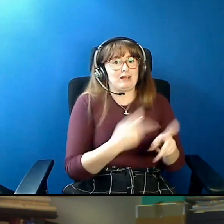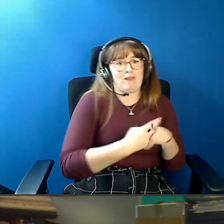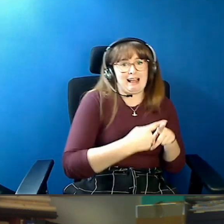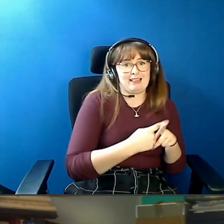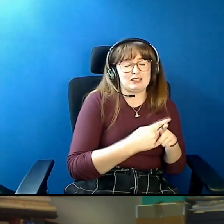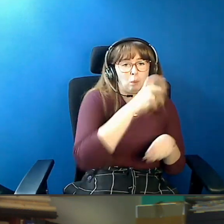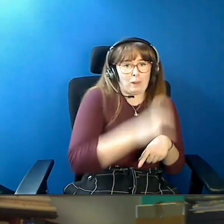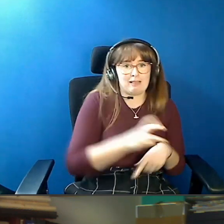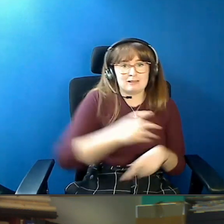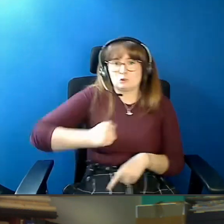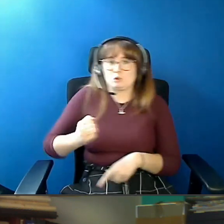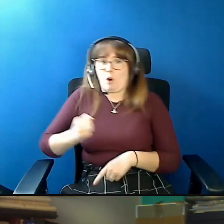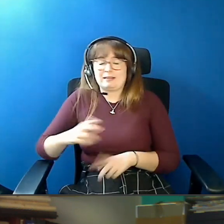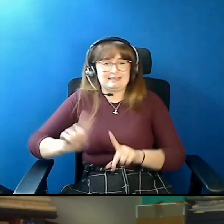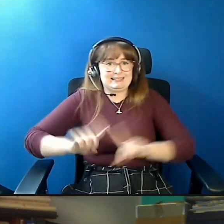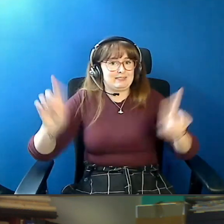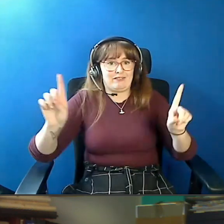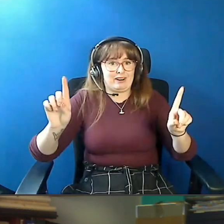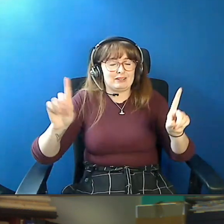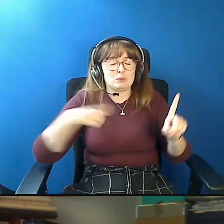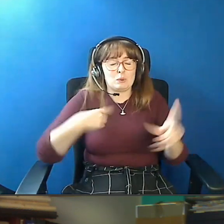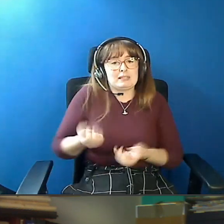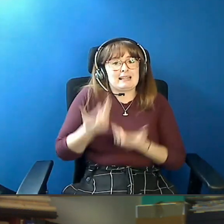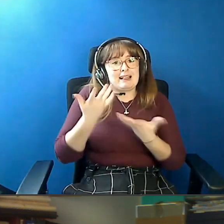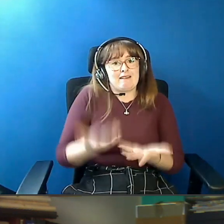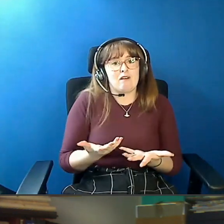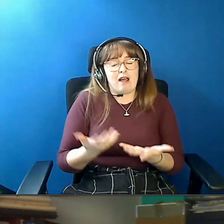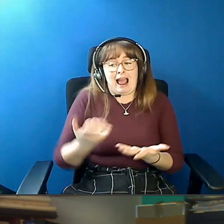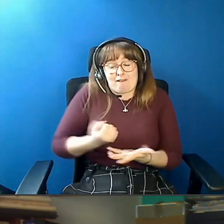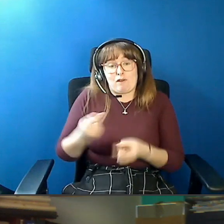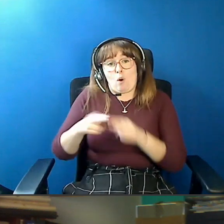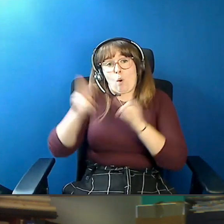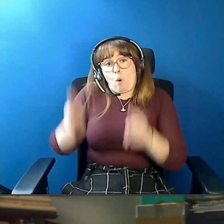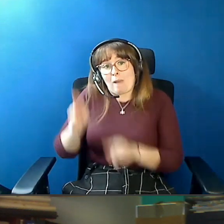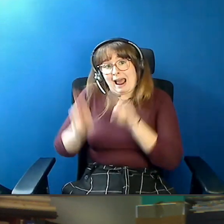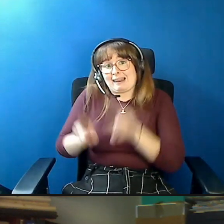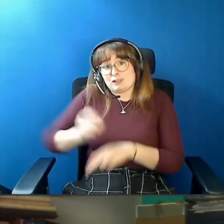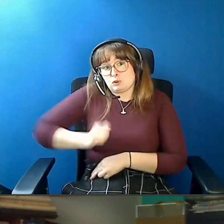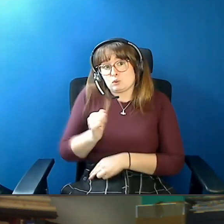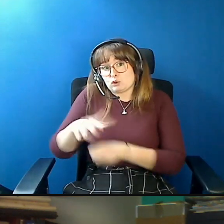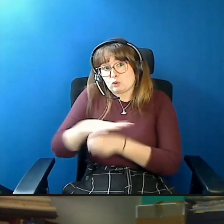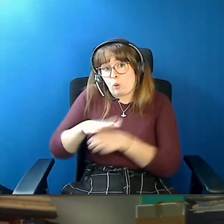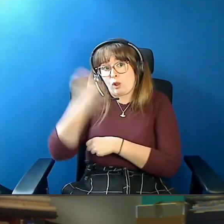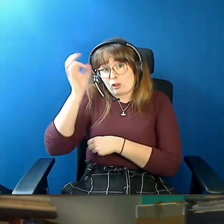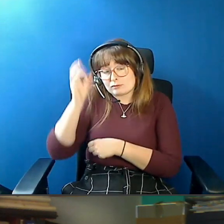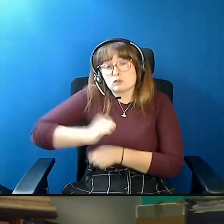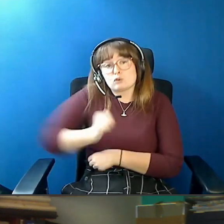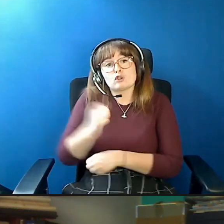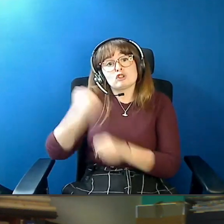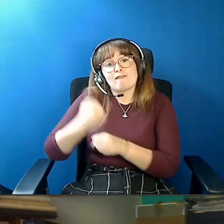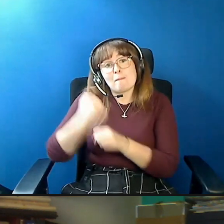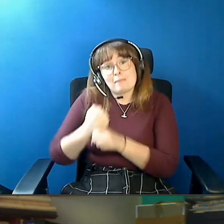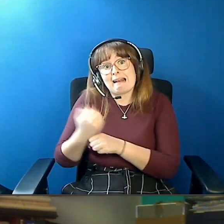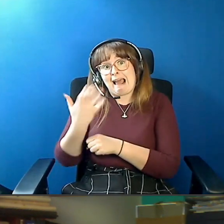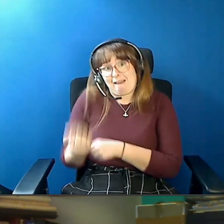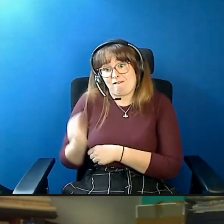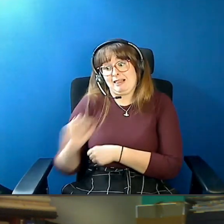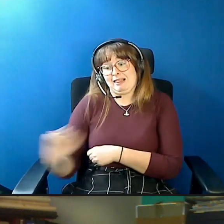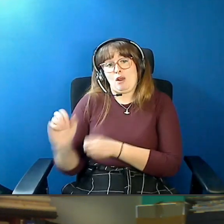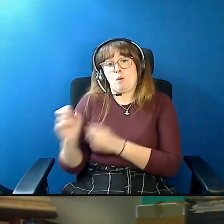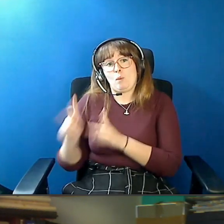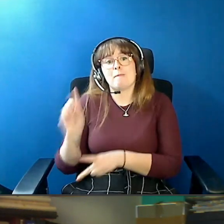Scotland. So currently we do deliver a version of Home Analytics for Scottish local authorities and for Scottish government, but because it's directly